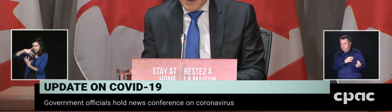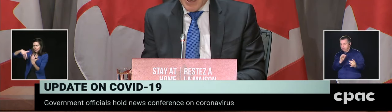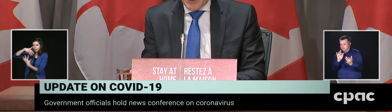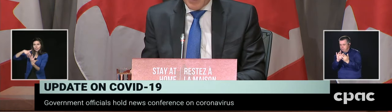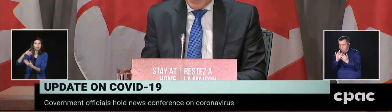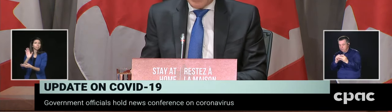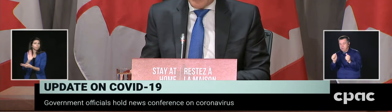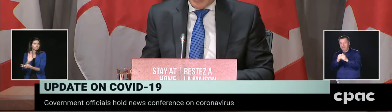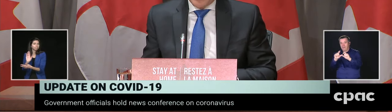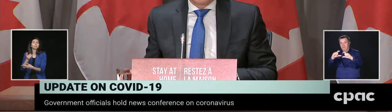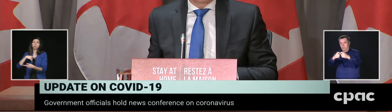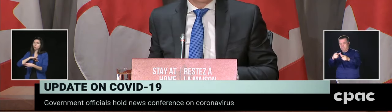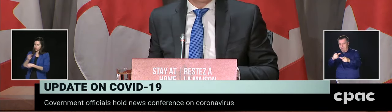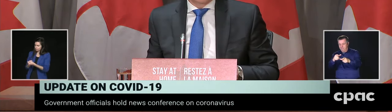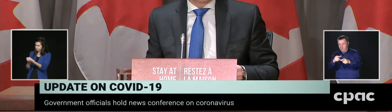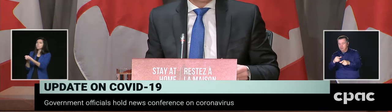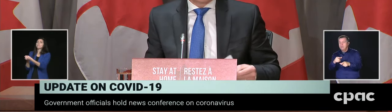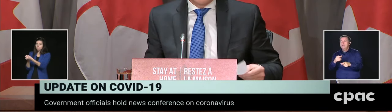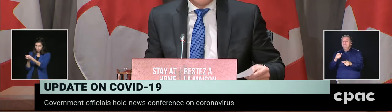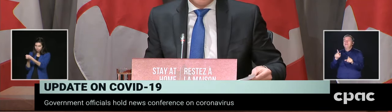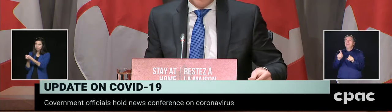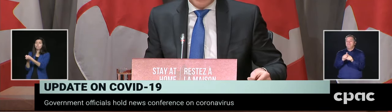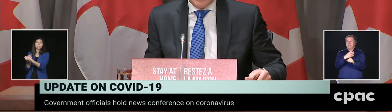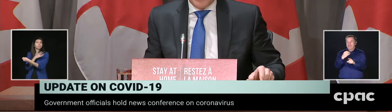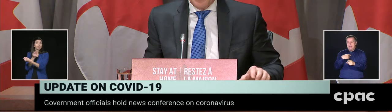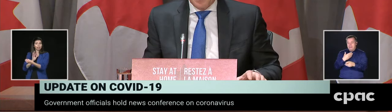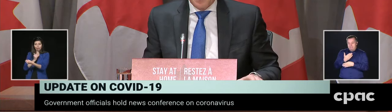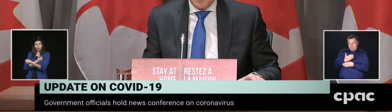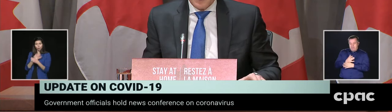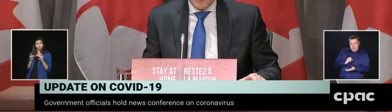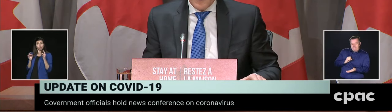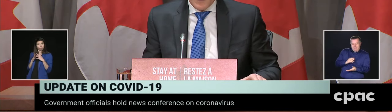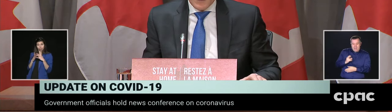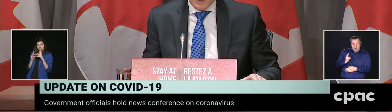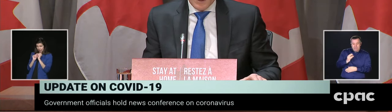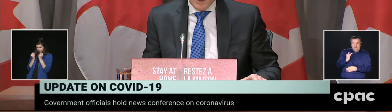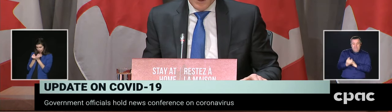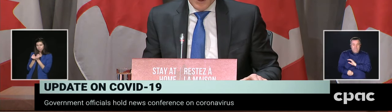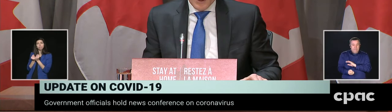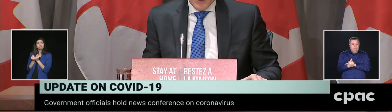et préparer des plans d'urgence en cas d'inondation.